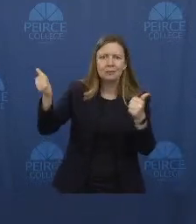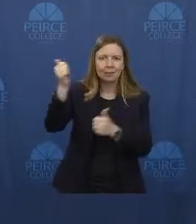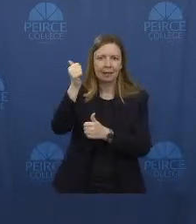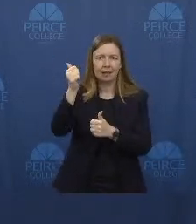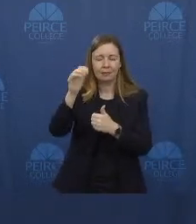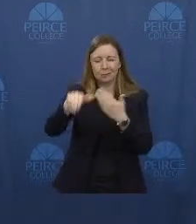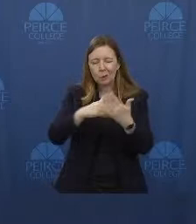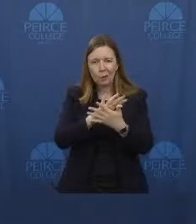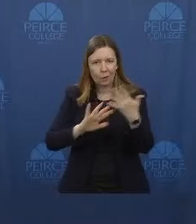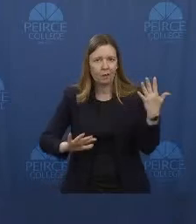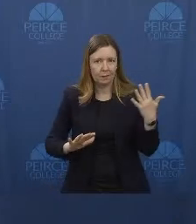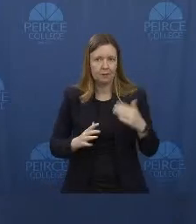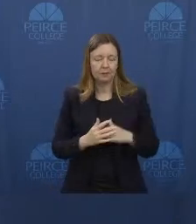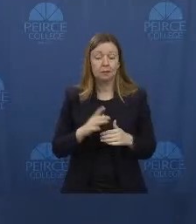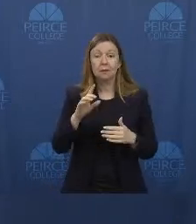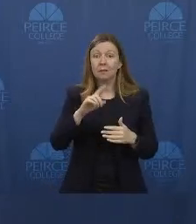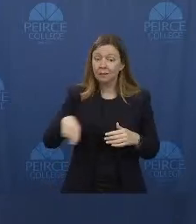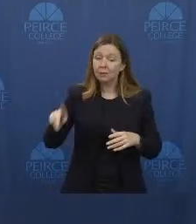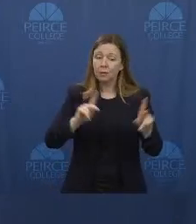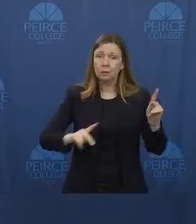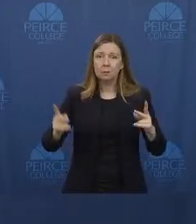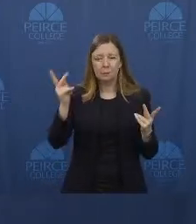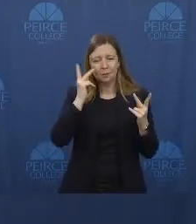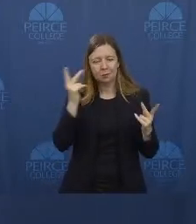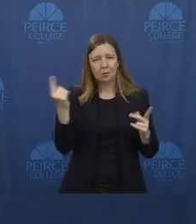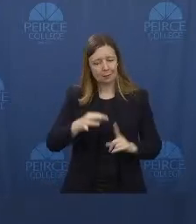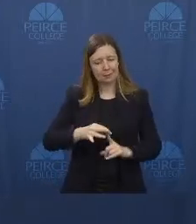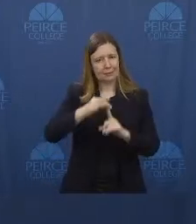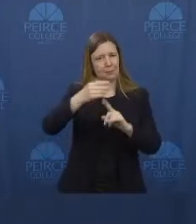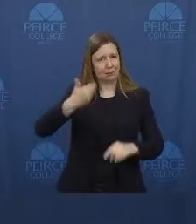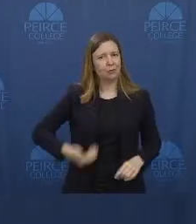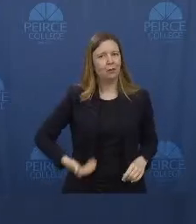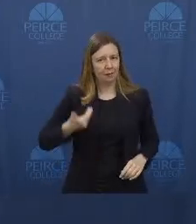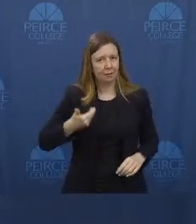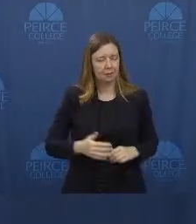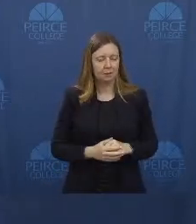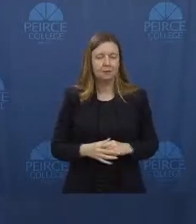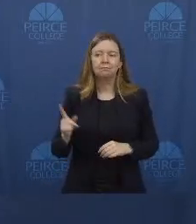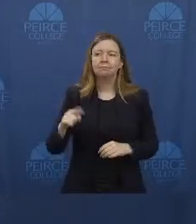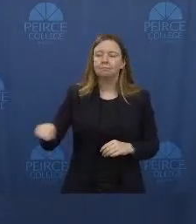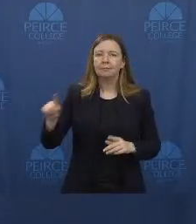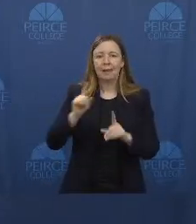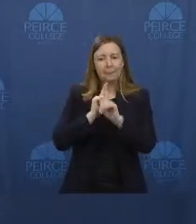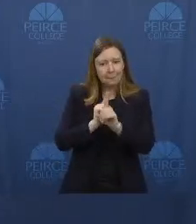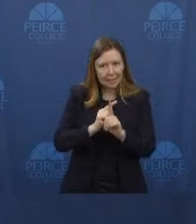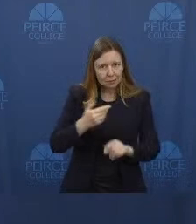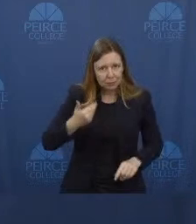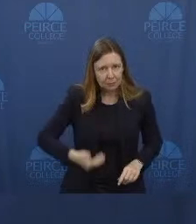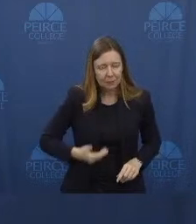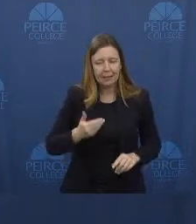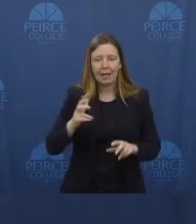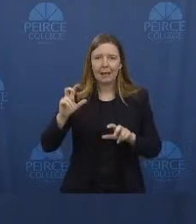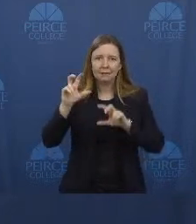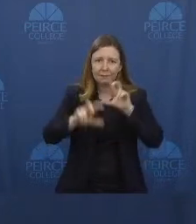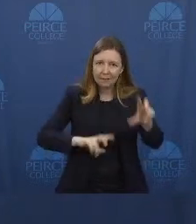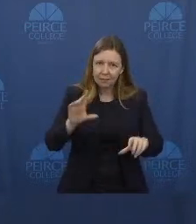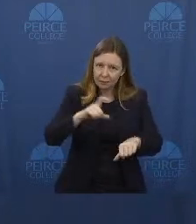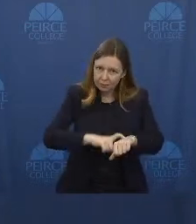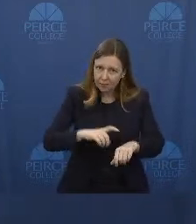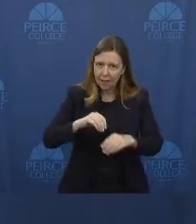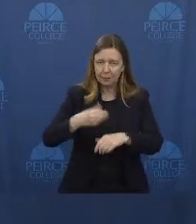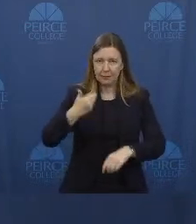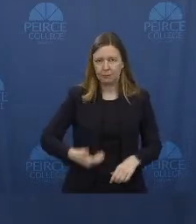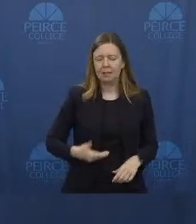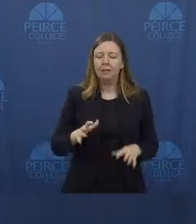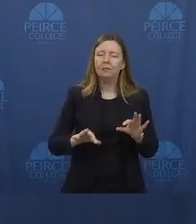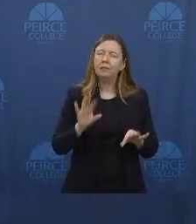alike. Those people saw something special in me, and they mentored me and invested in me. Find